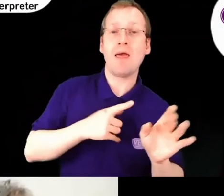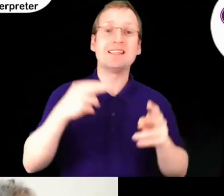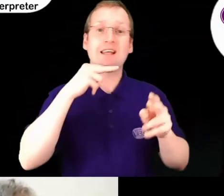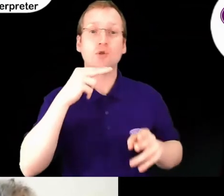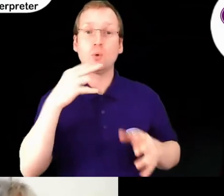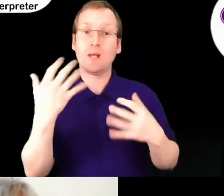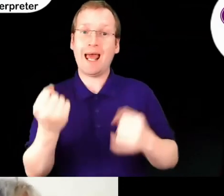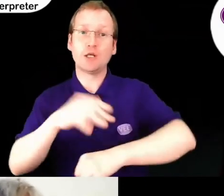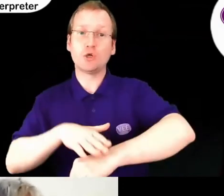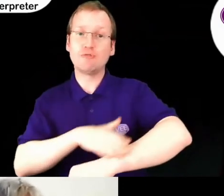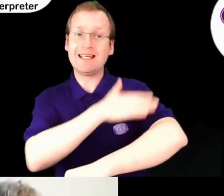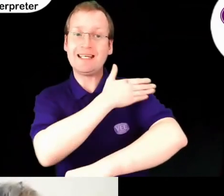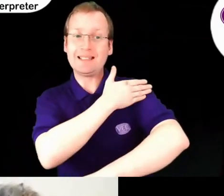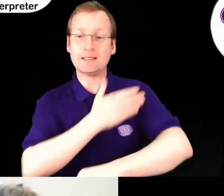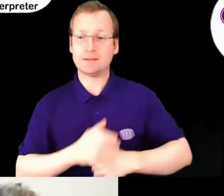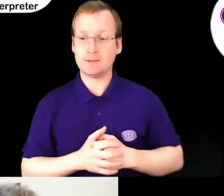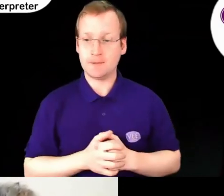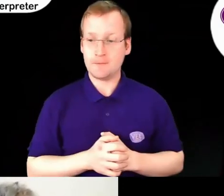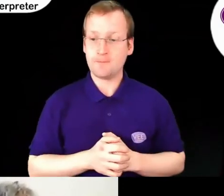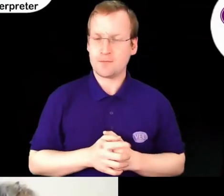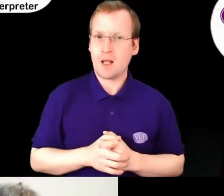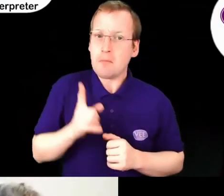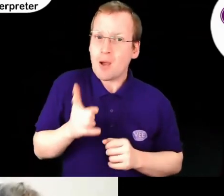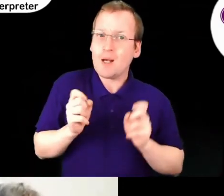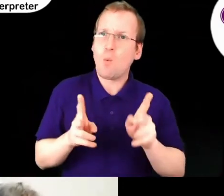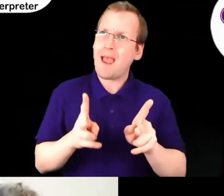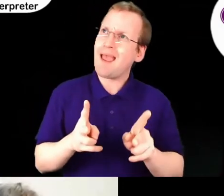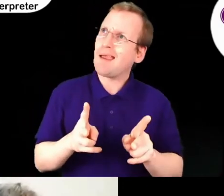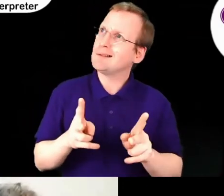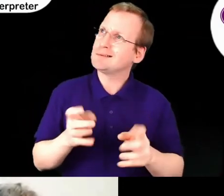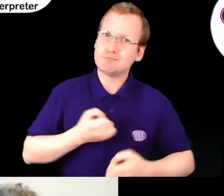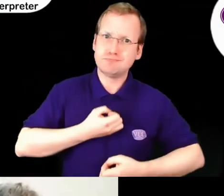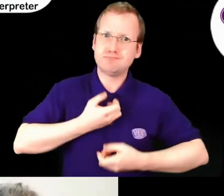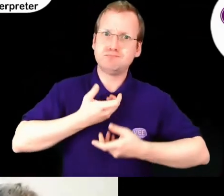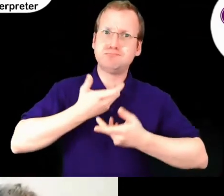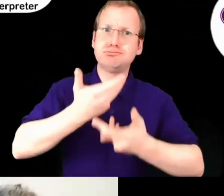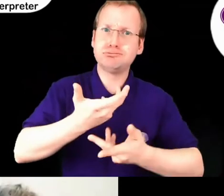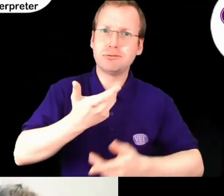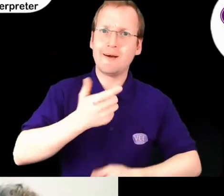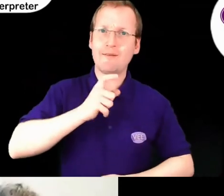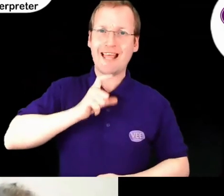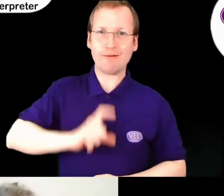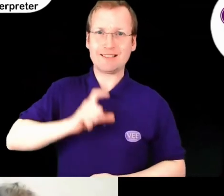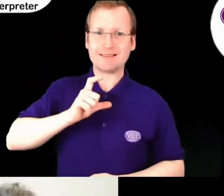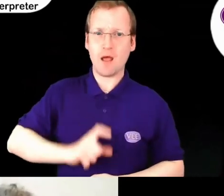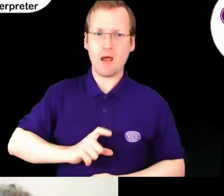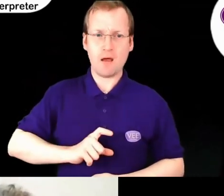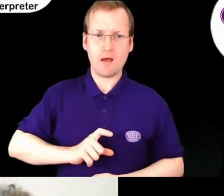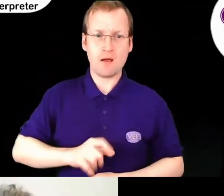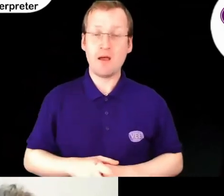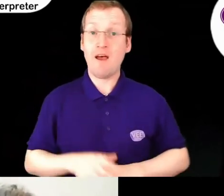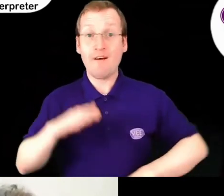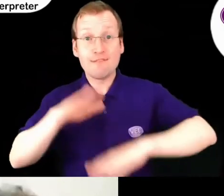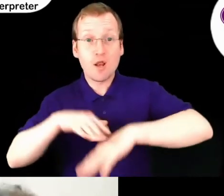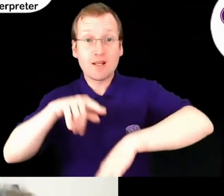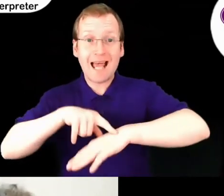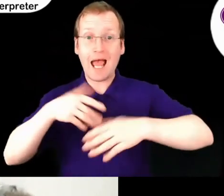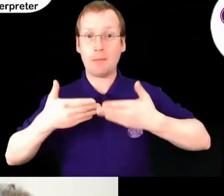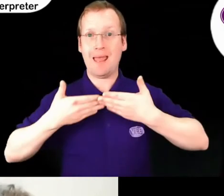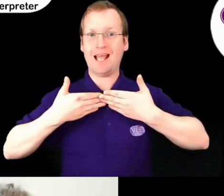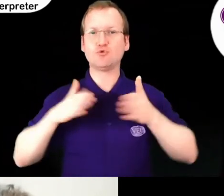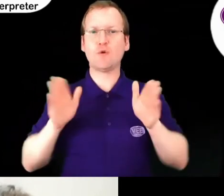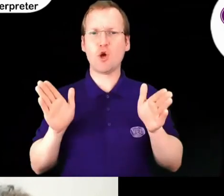green. And to some extent, it's an expression of my character. I'm not a full-time extrovert. I've got a